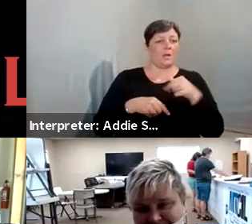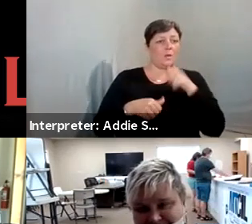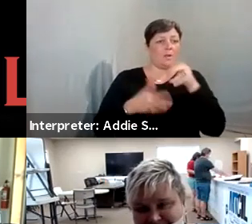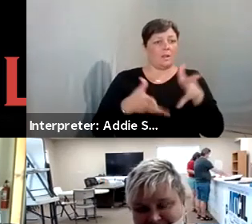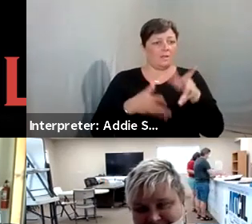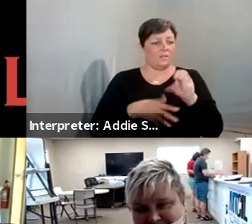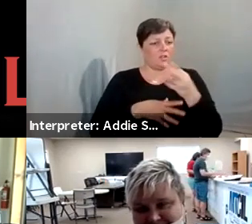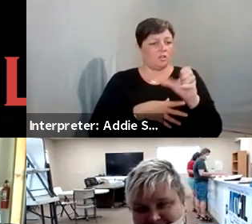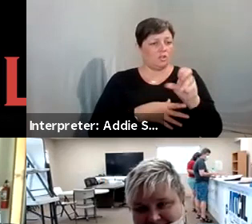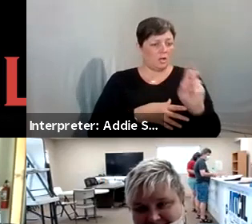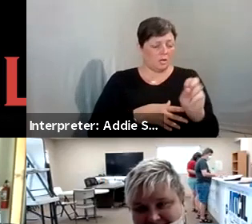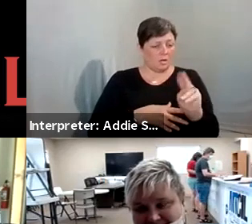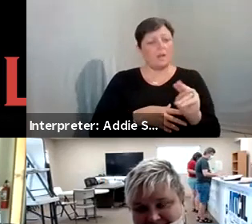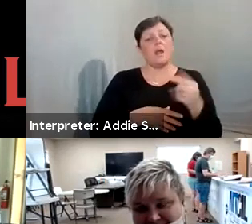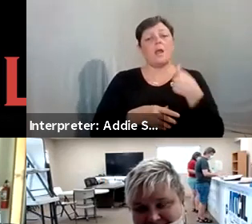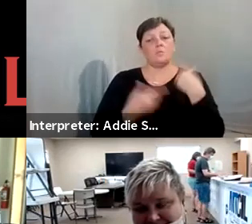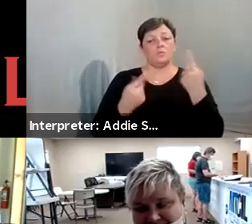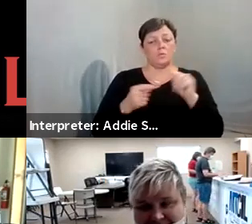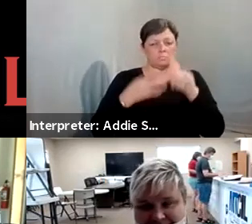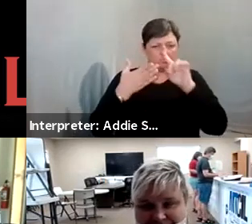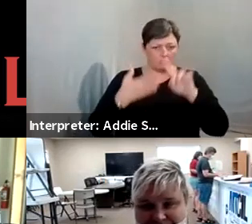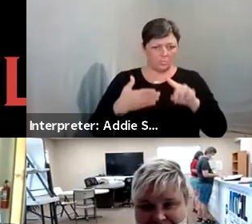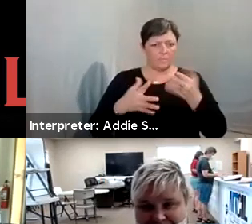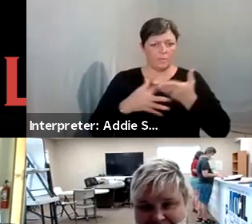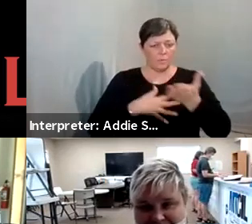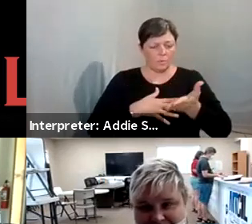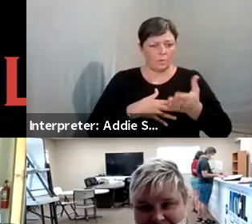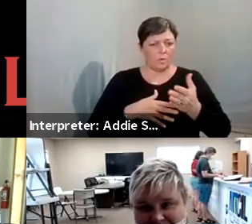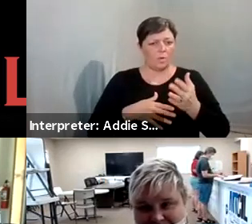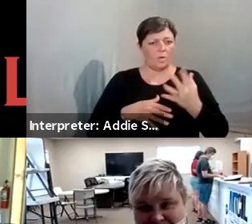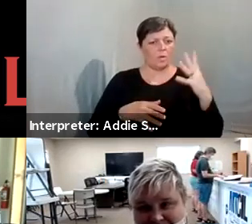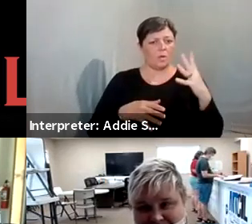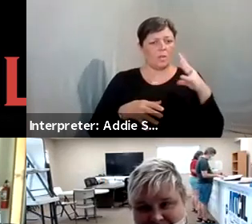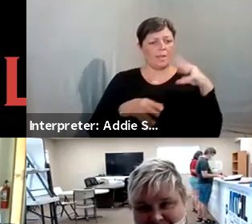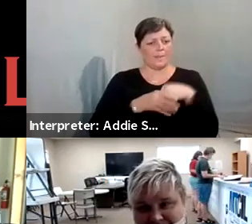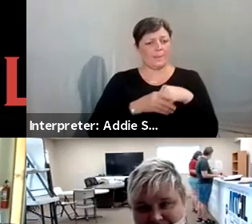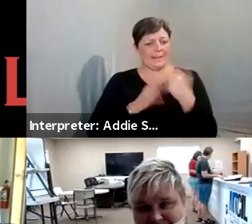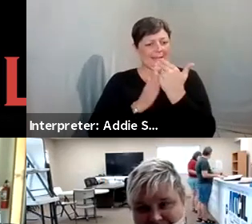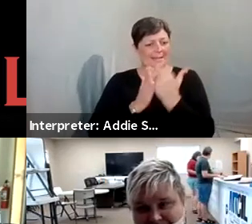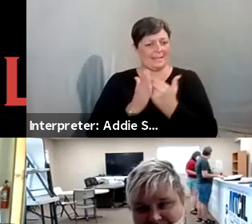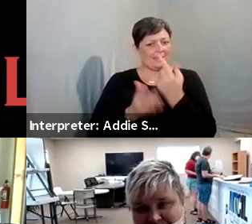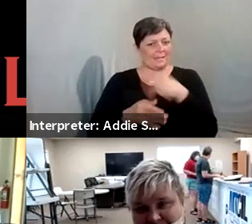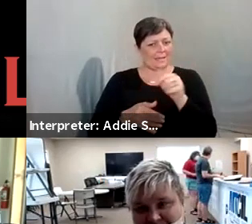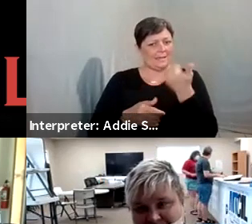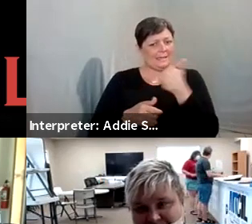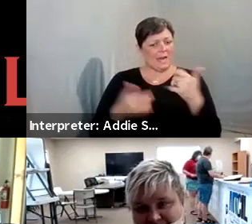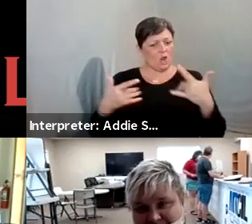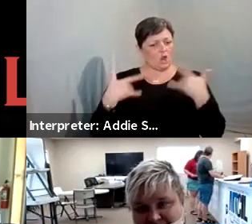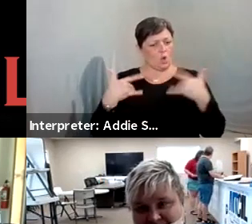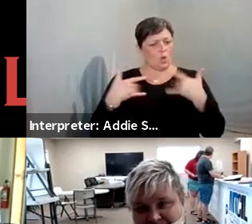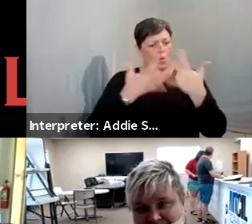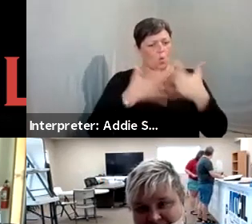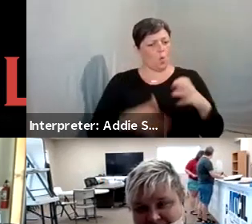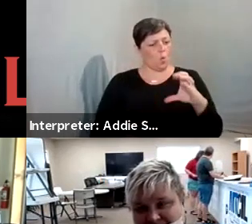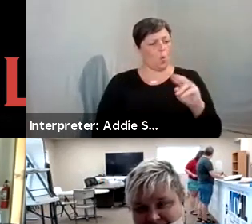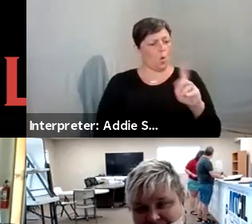I was actually trying to look through the chat or the participant list to see, are there any youth coordinators in here or anybody that